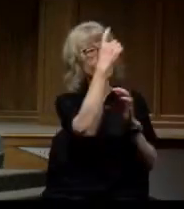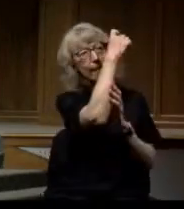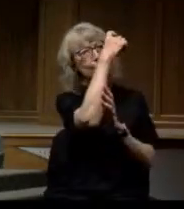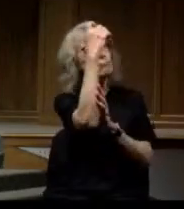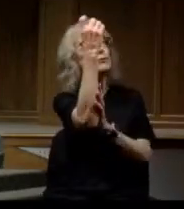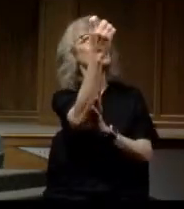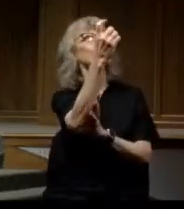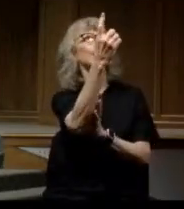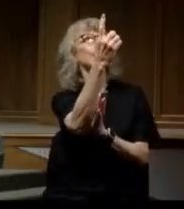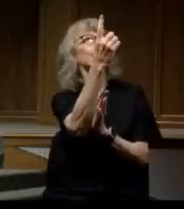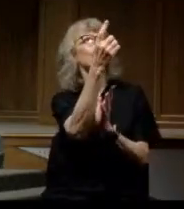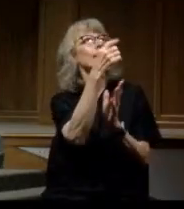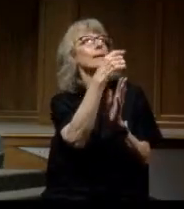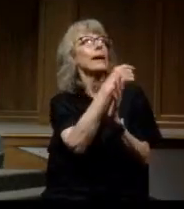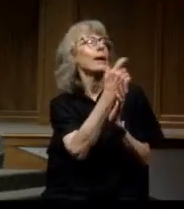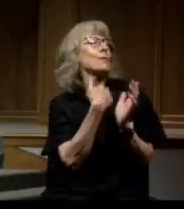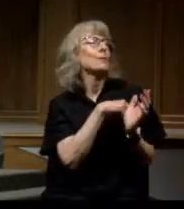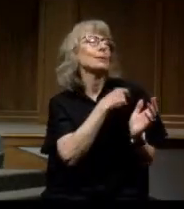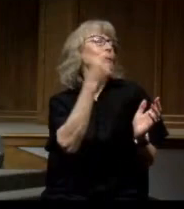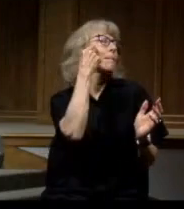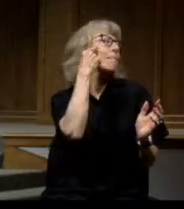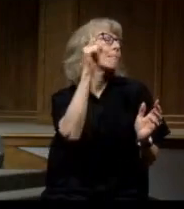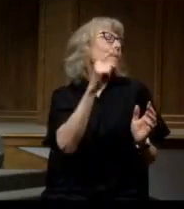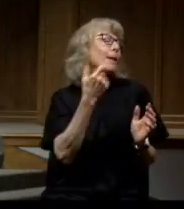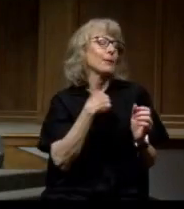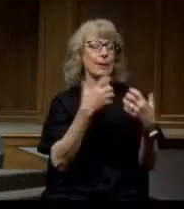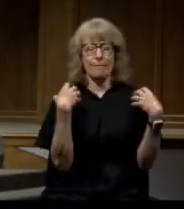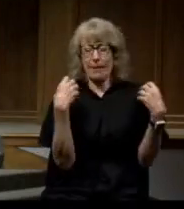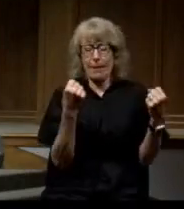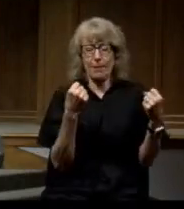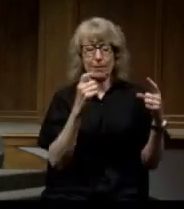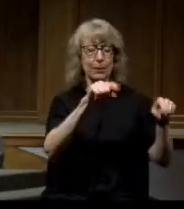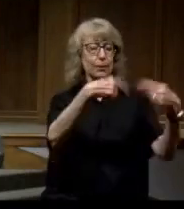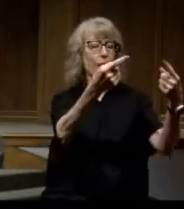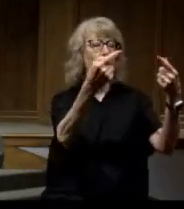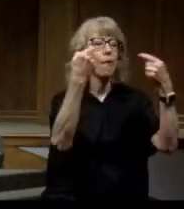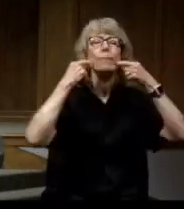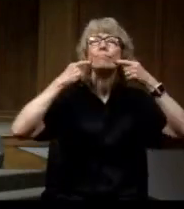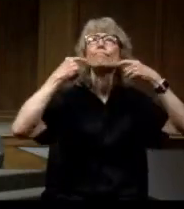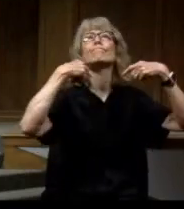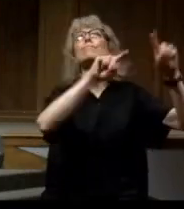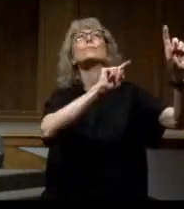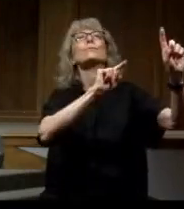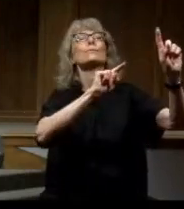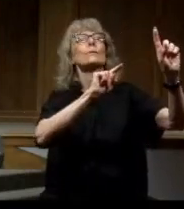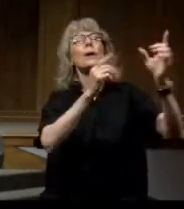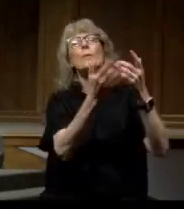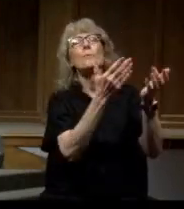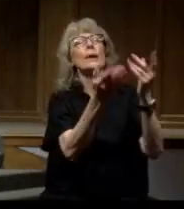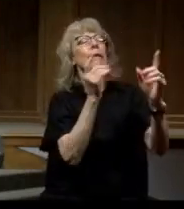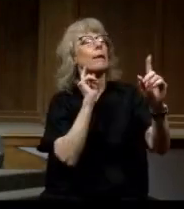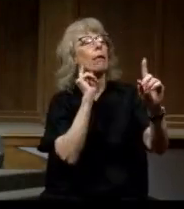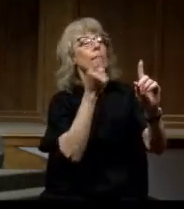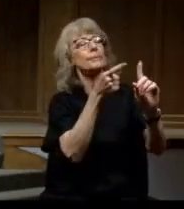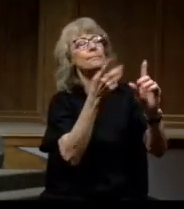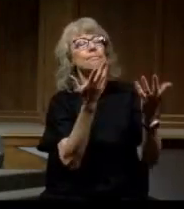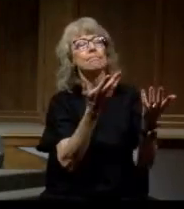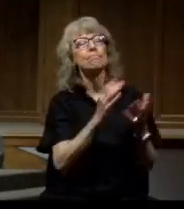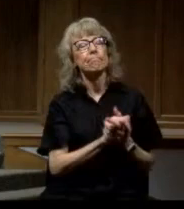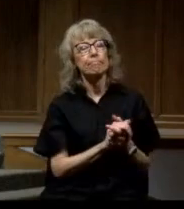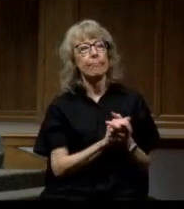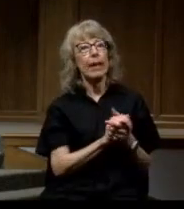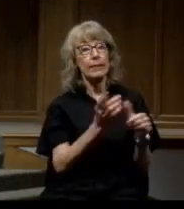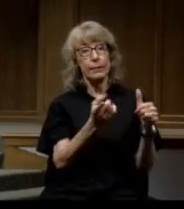people have the intellect and the motivation and the health to go achieve these goals. This is the first half